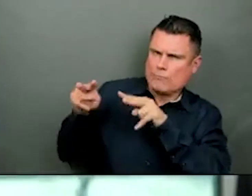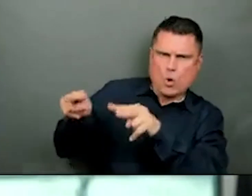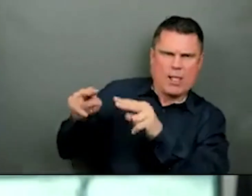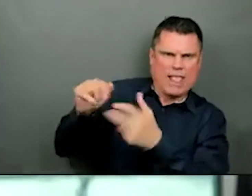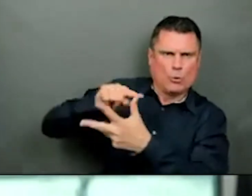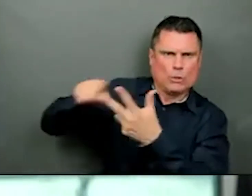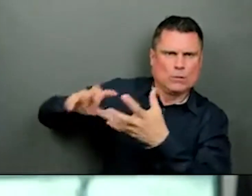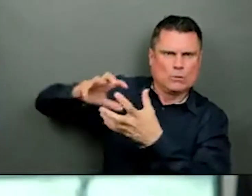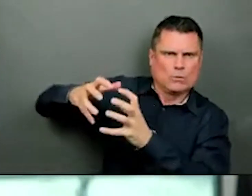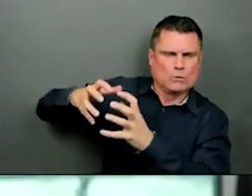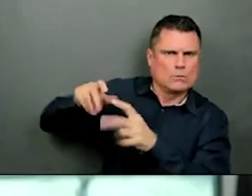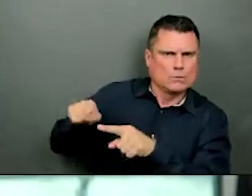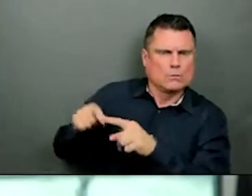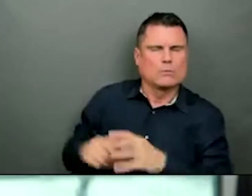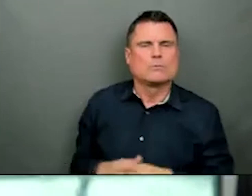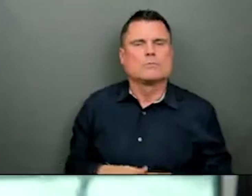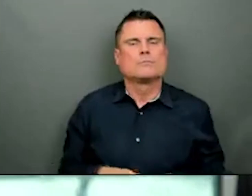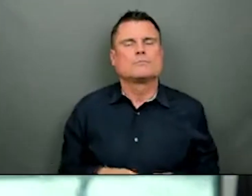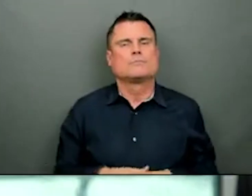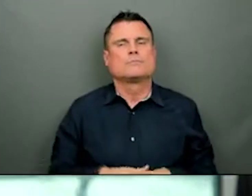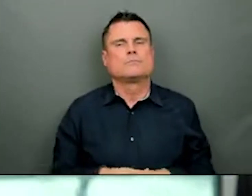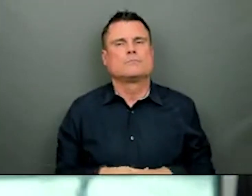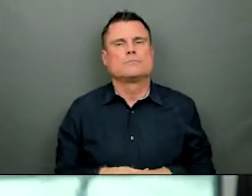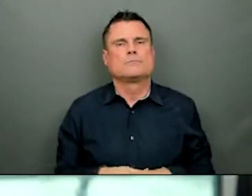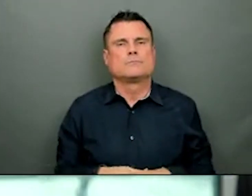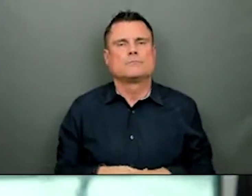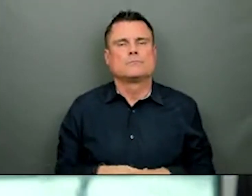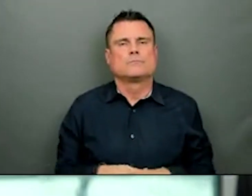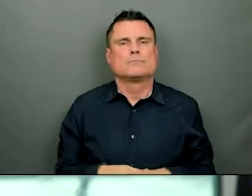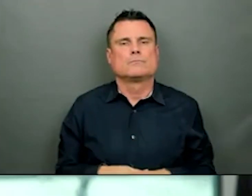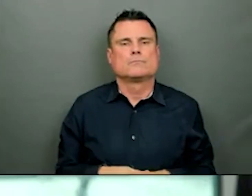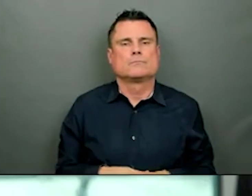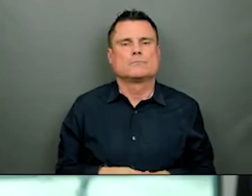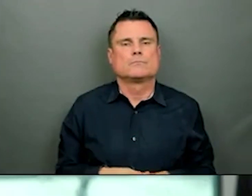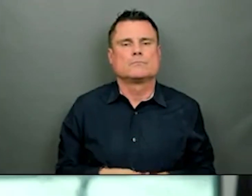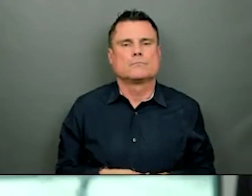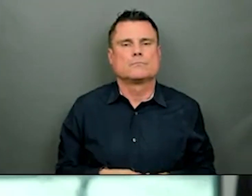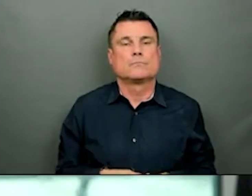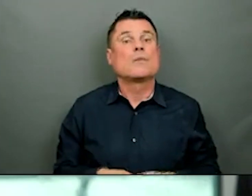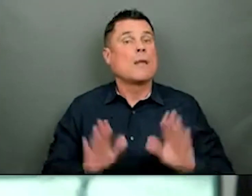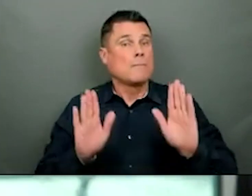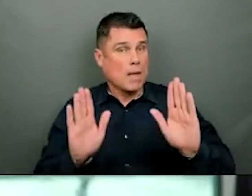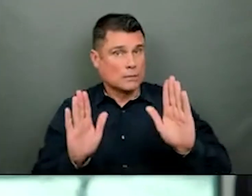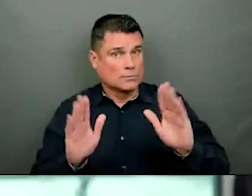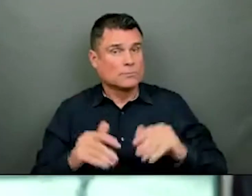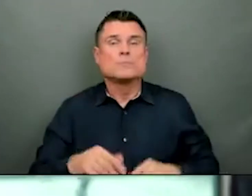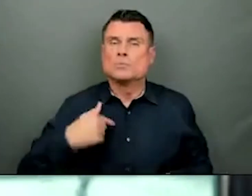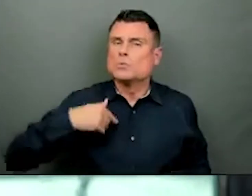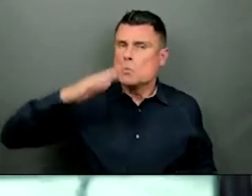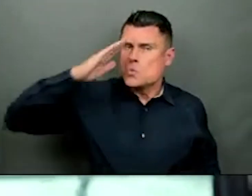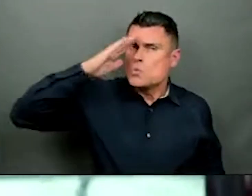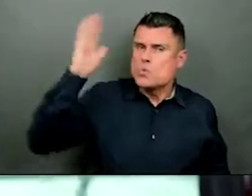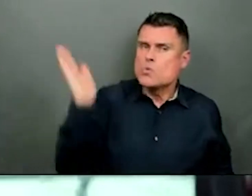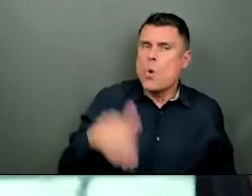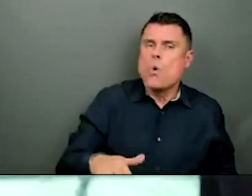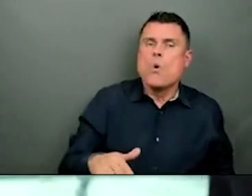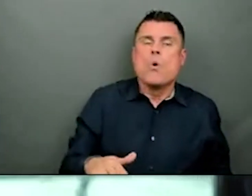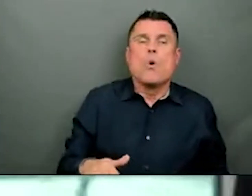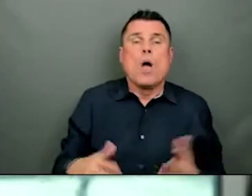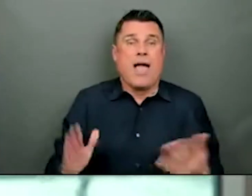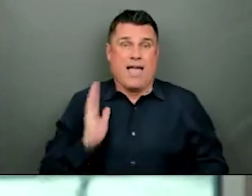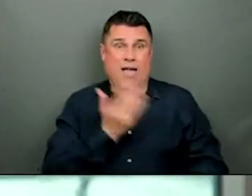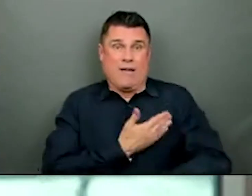all of the vaccines that we have in Canada work well, and same with the P1. It's the